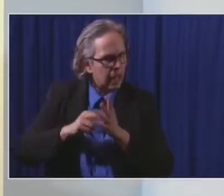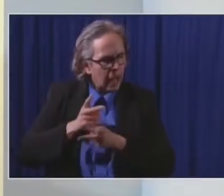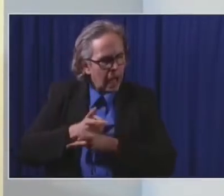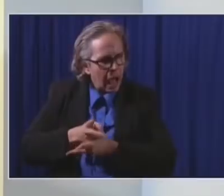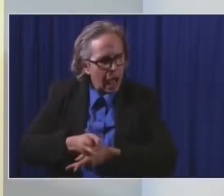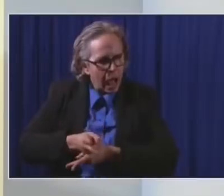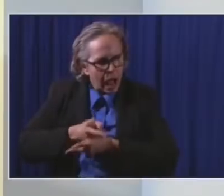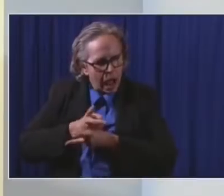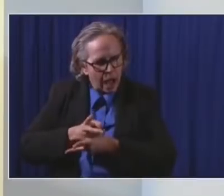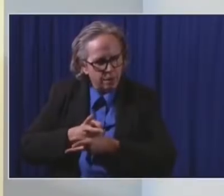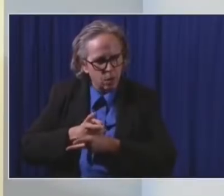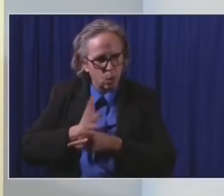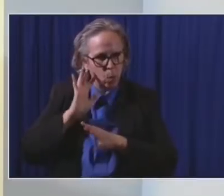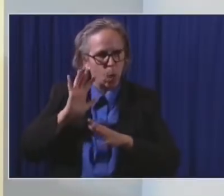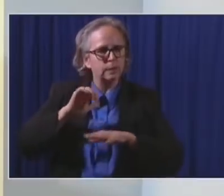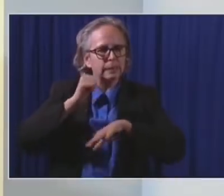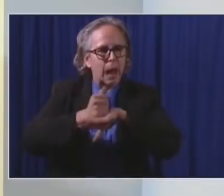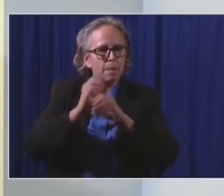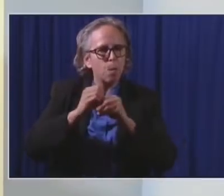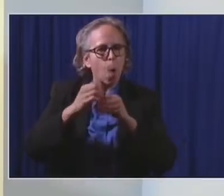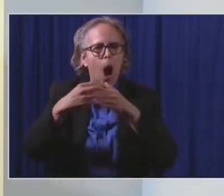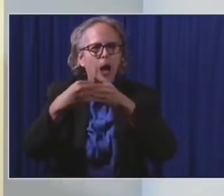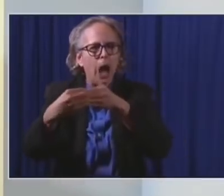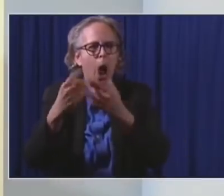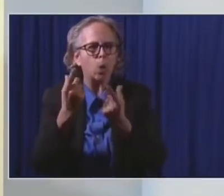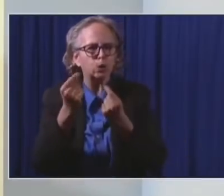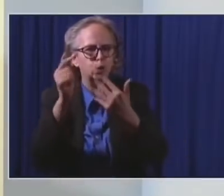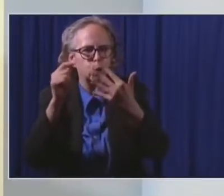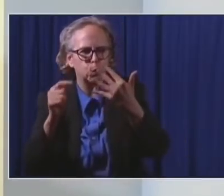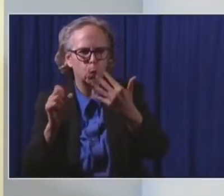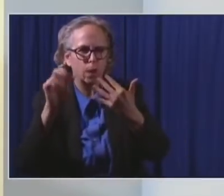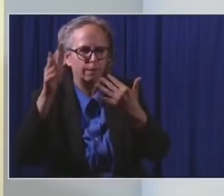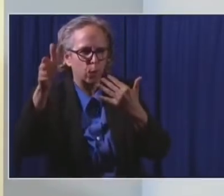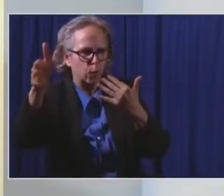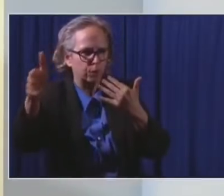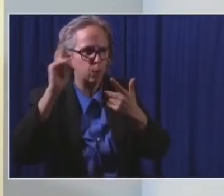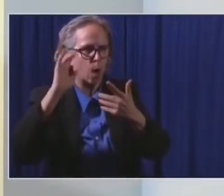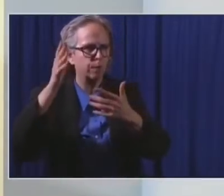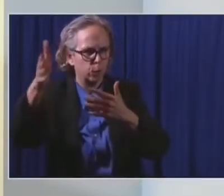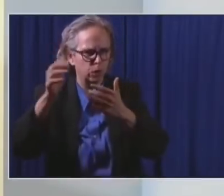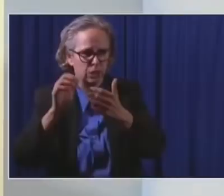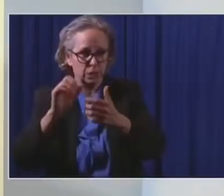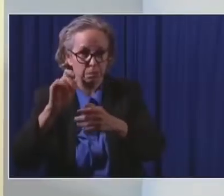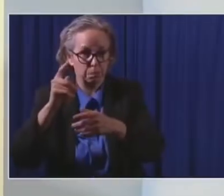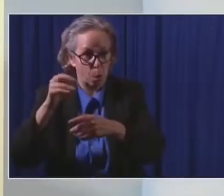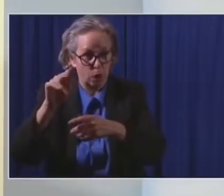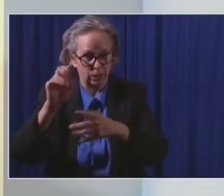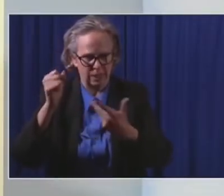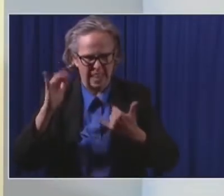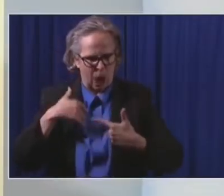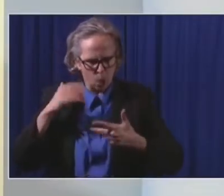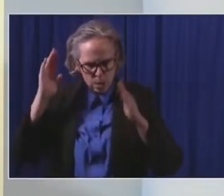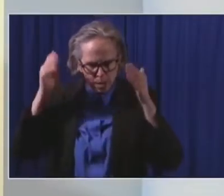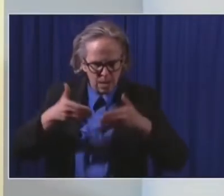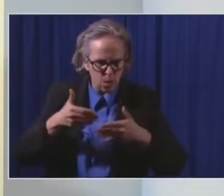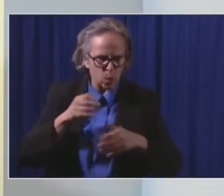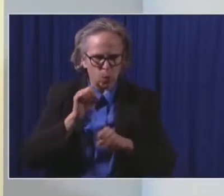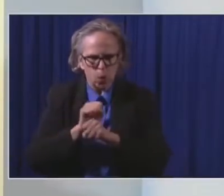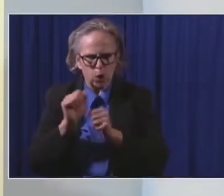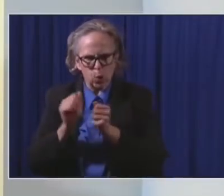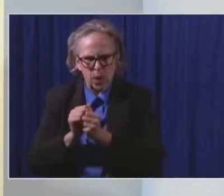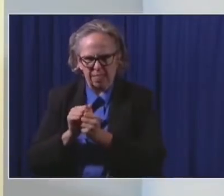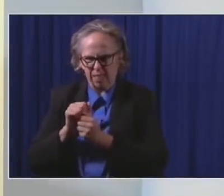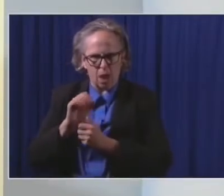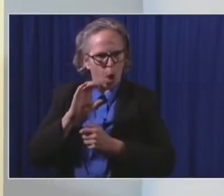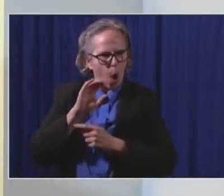that it can be done well and safely. And we fully intend to give more guidance at the end of this